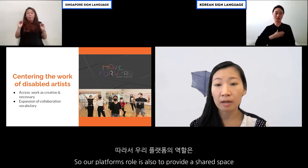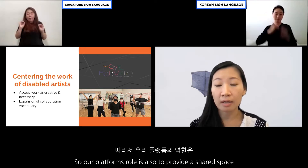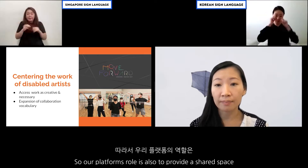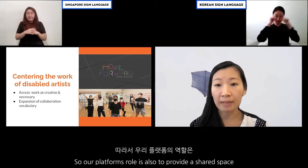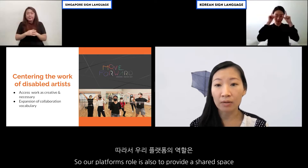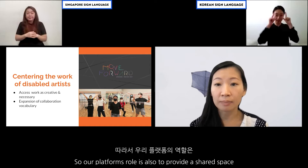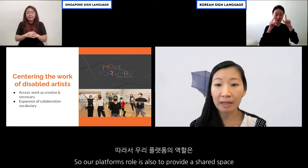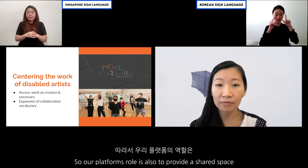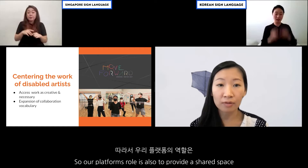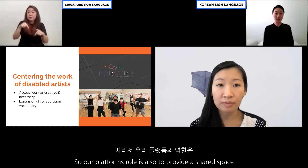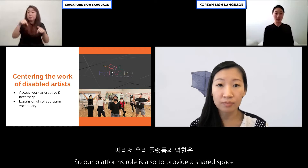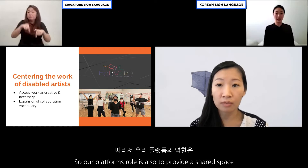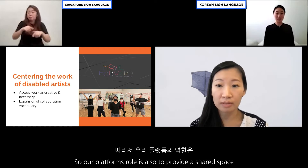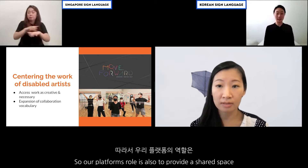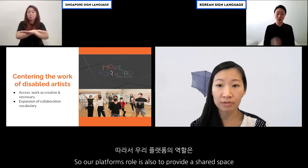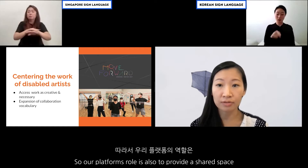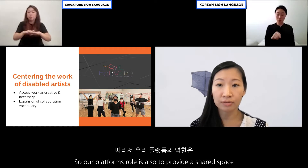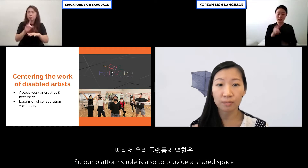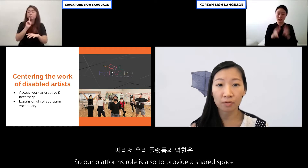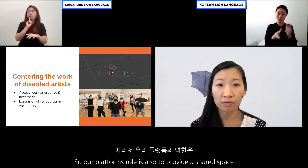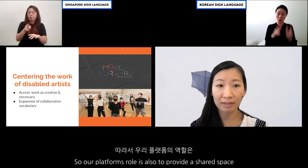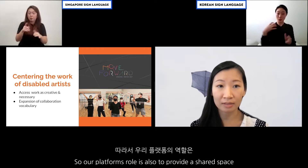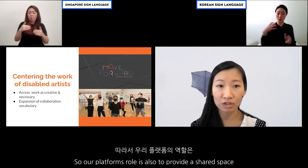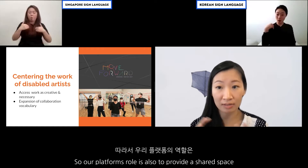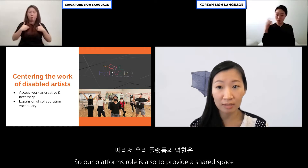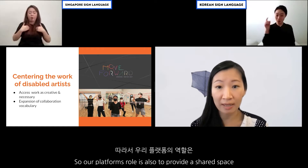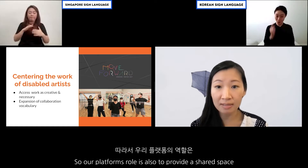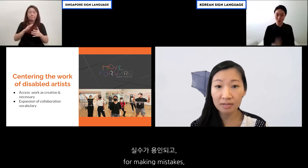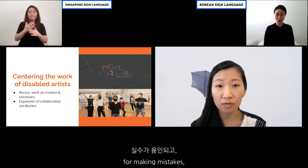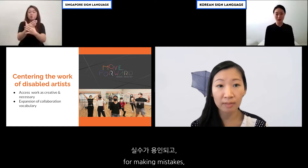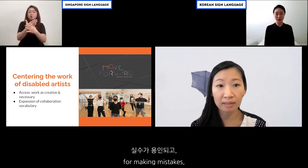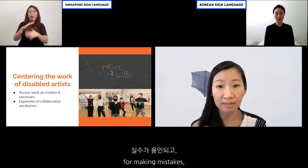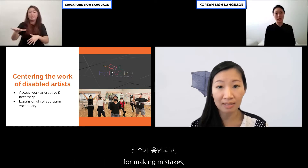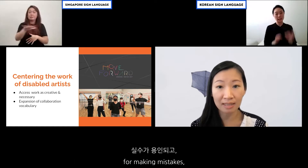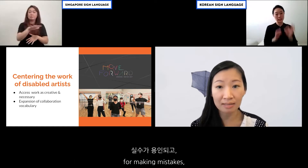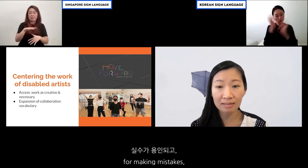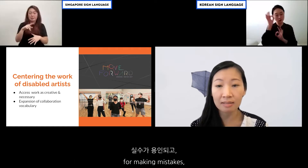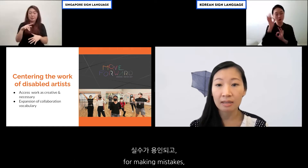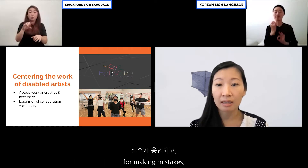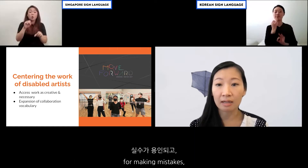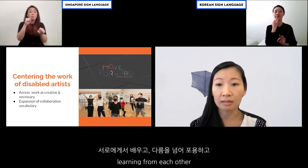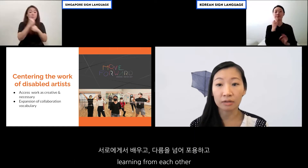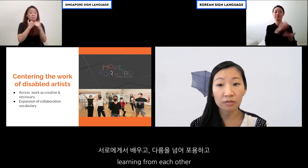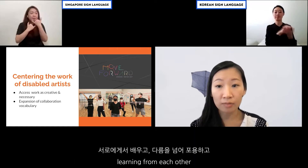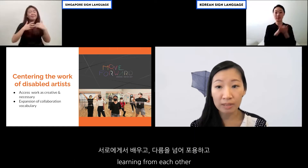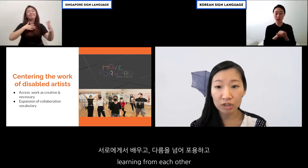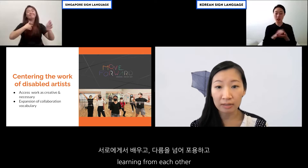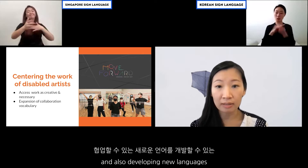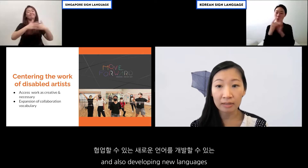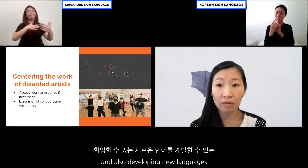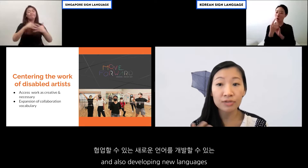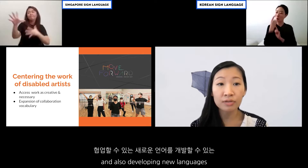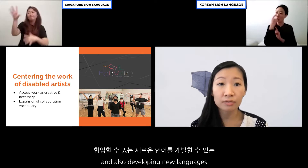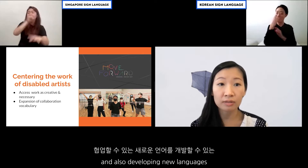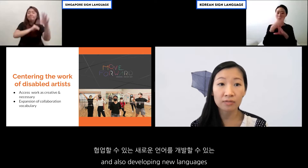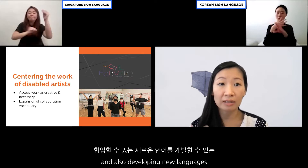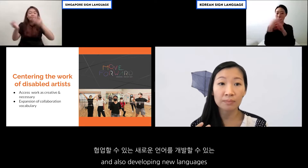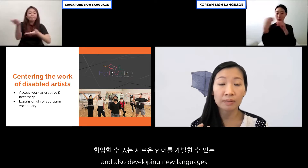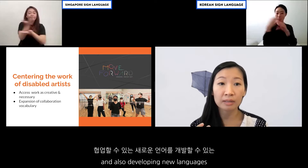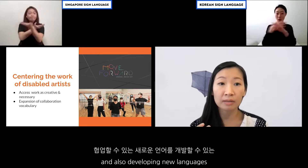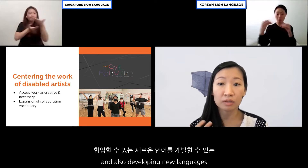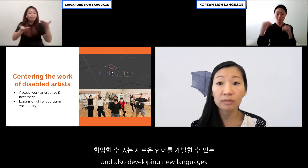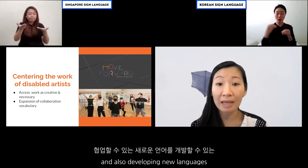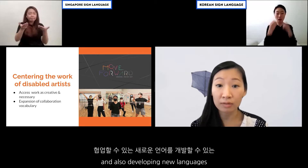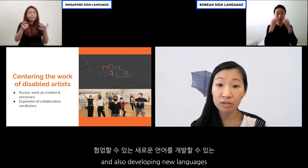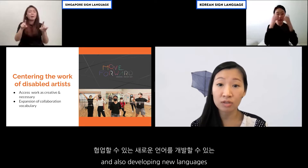So our platform's role is also to provide a shared space for making mistakes, learning from each other, and also